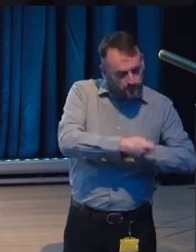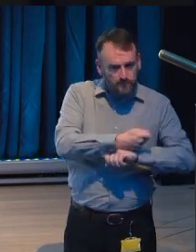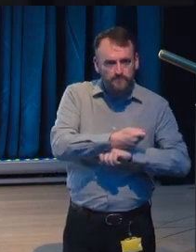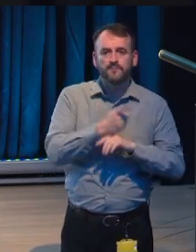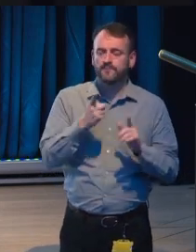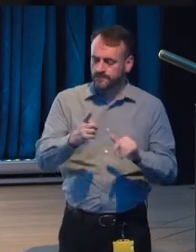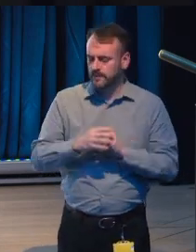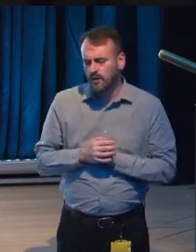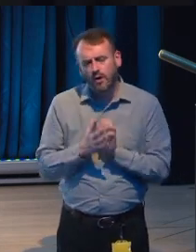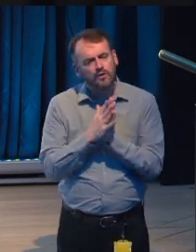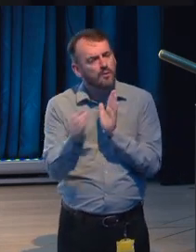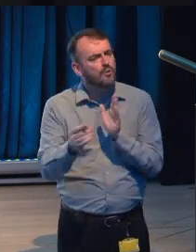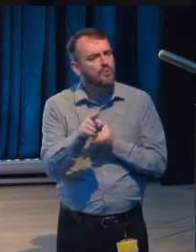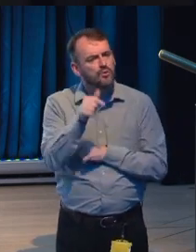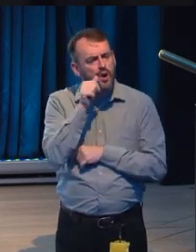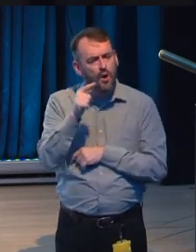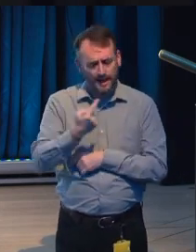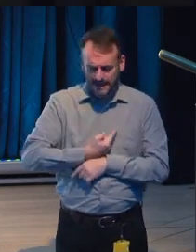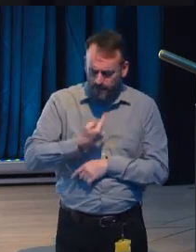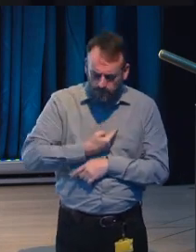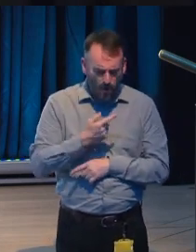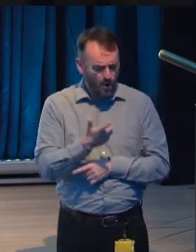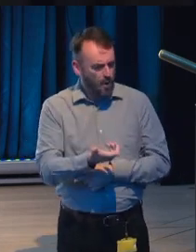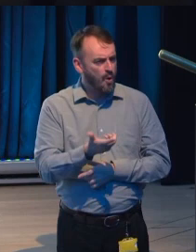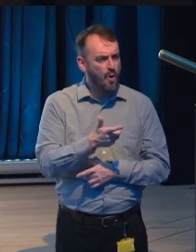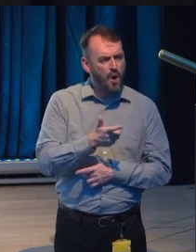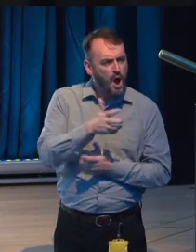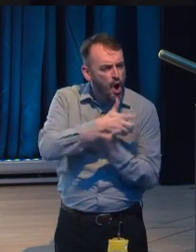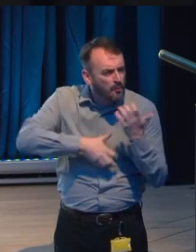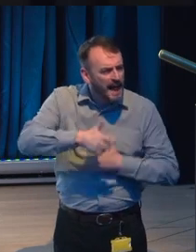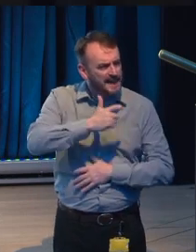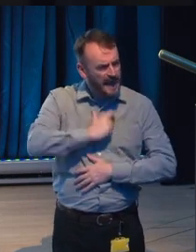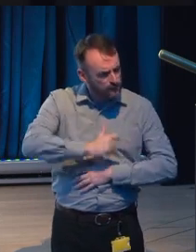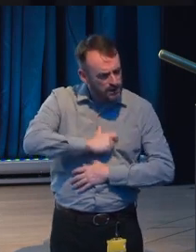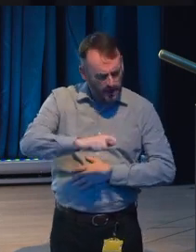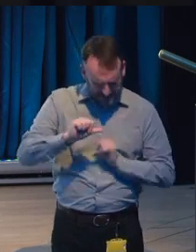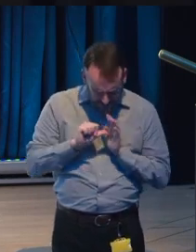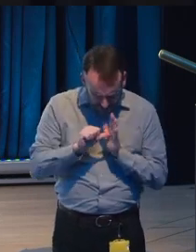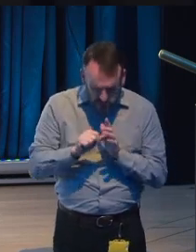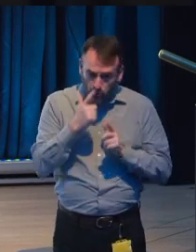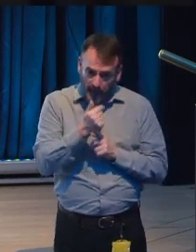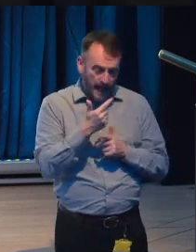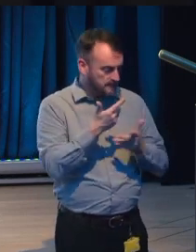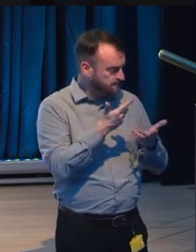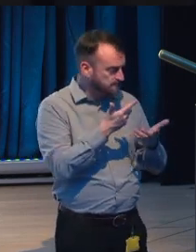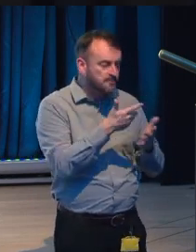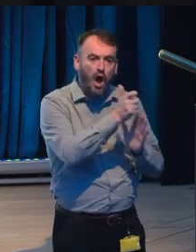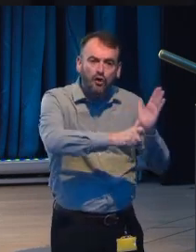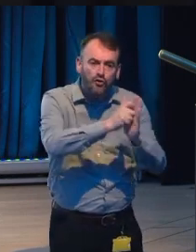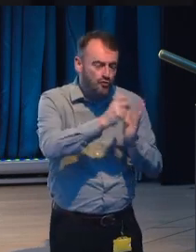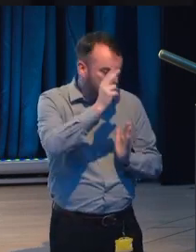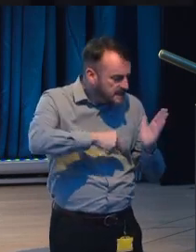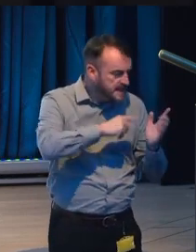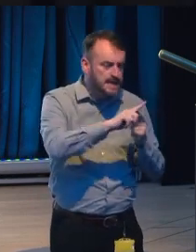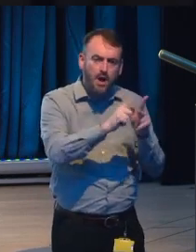for example, you know that you struggle with writing complex characters, then do what you can to improve. Read some articles or some books, practice where you